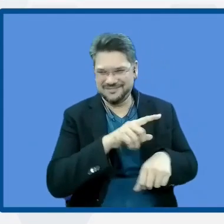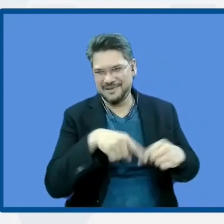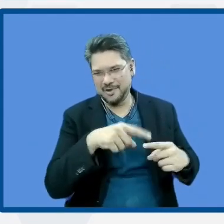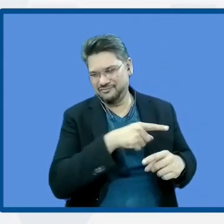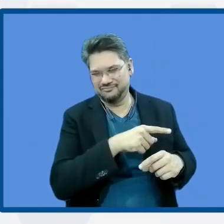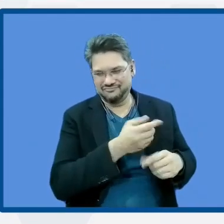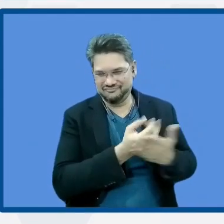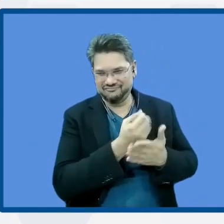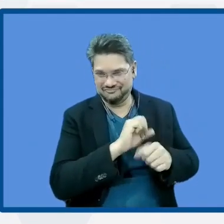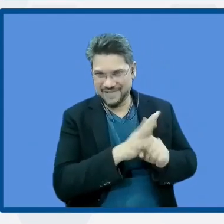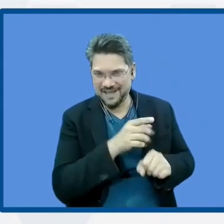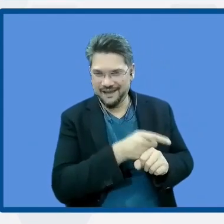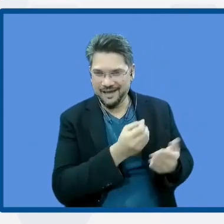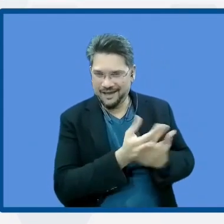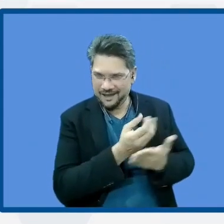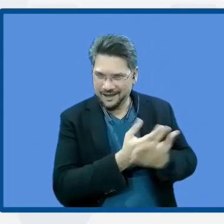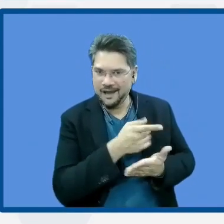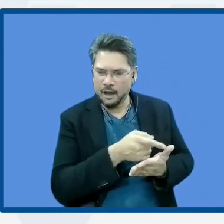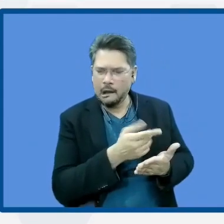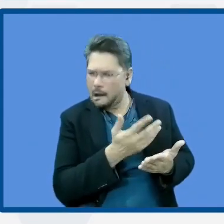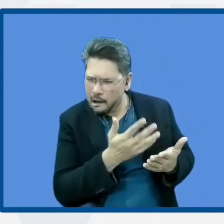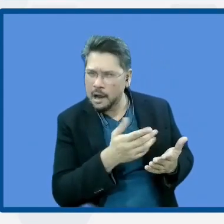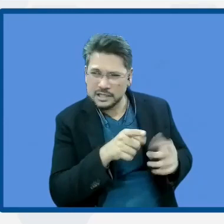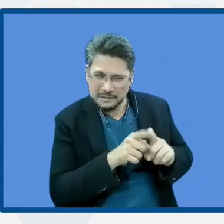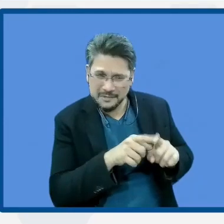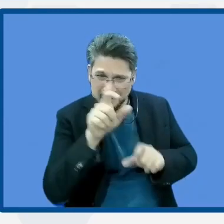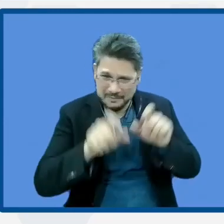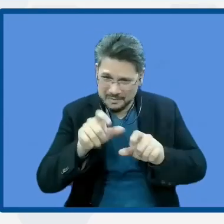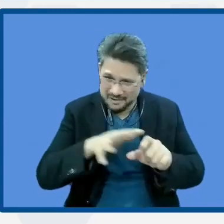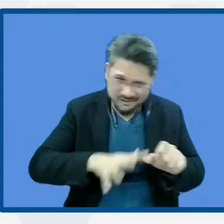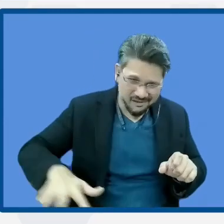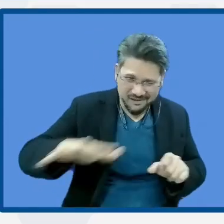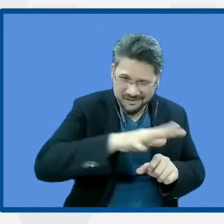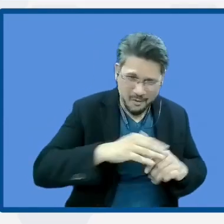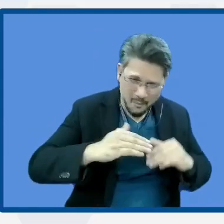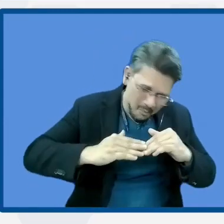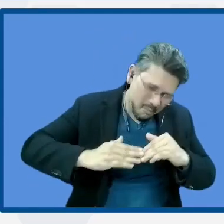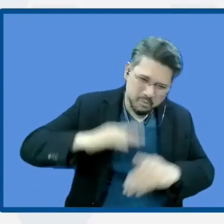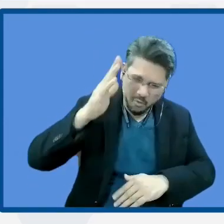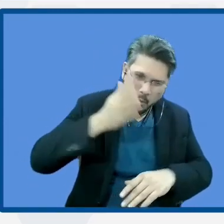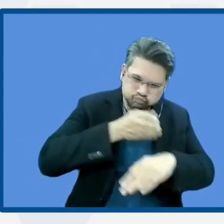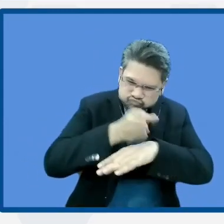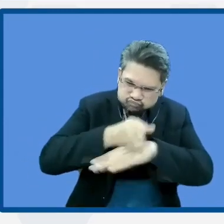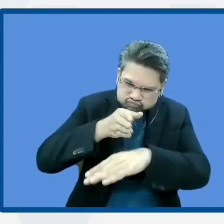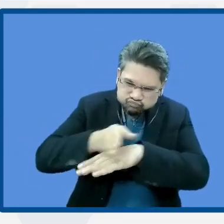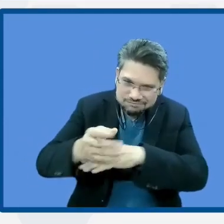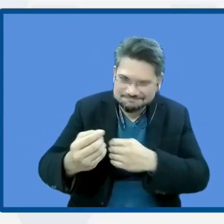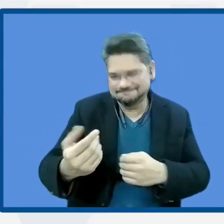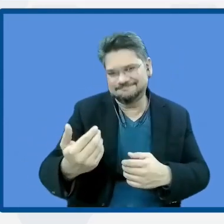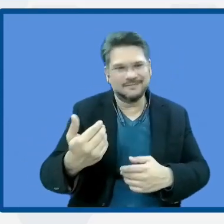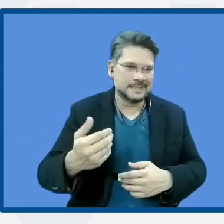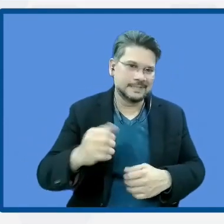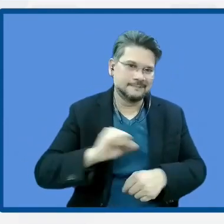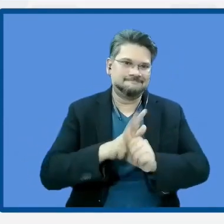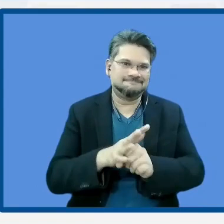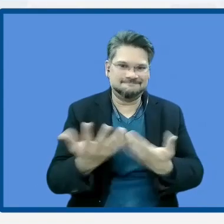the pandemic is that the same population that was most impacted by this